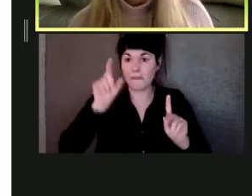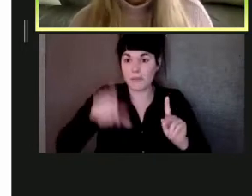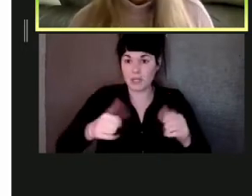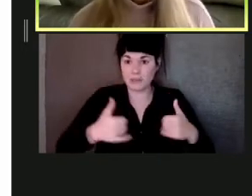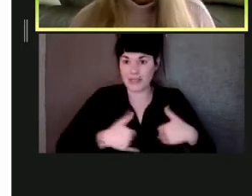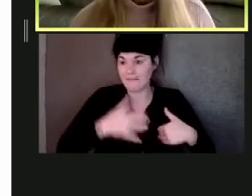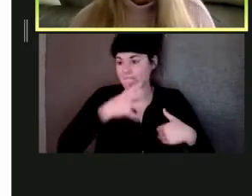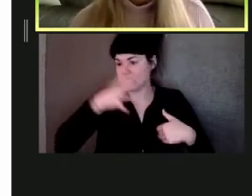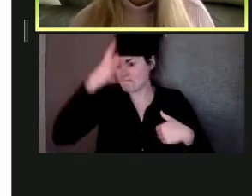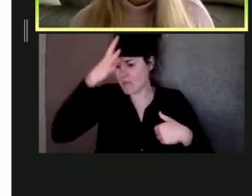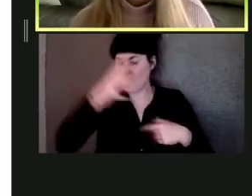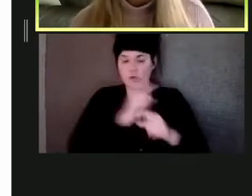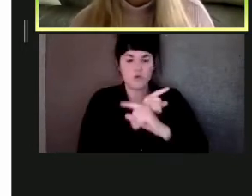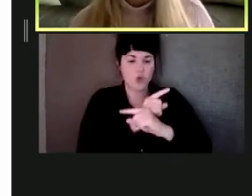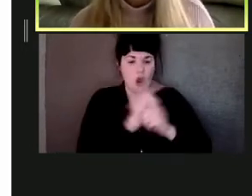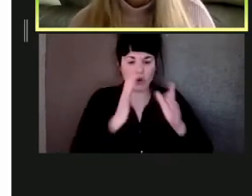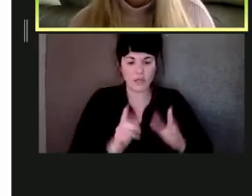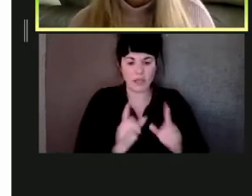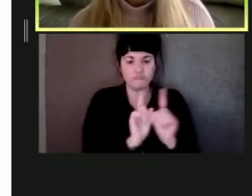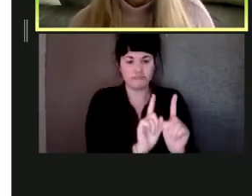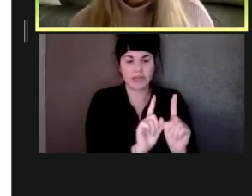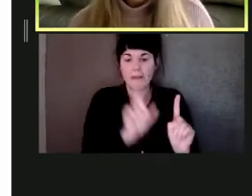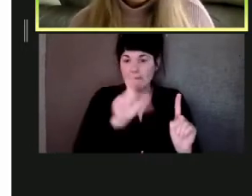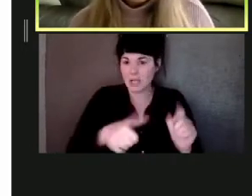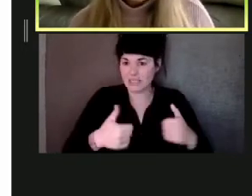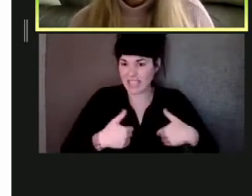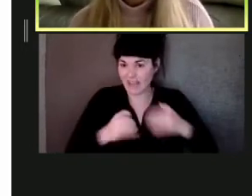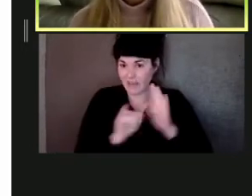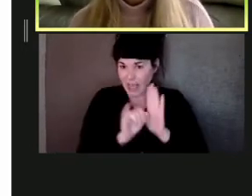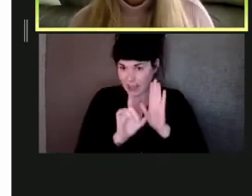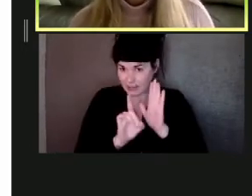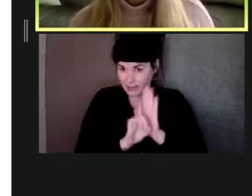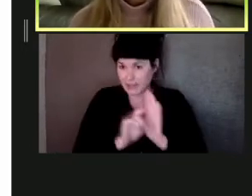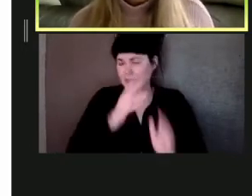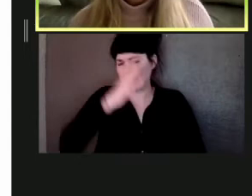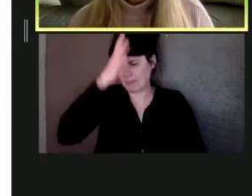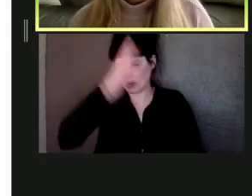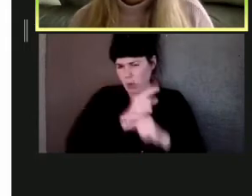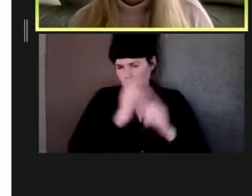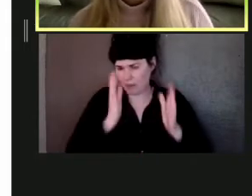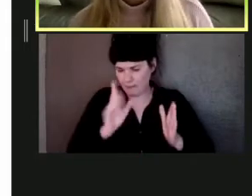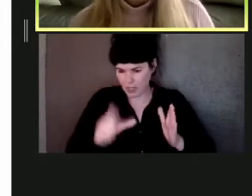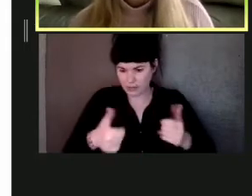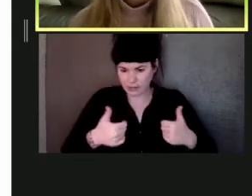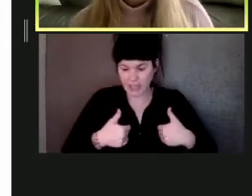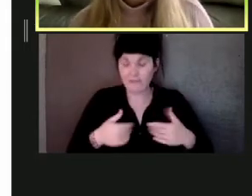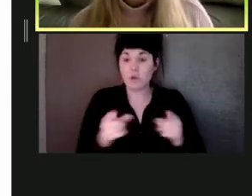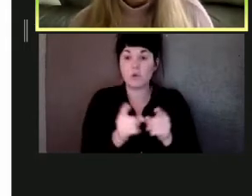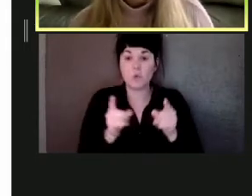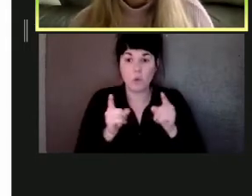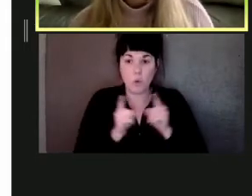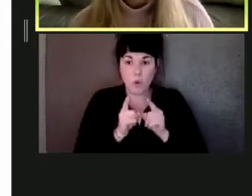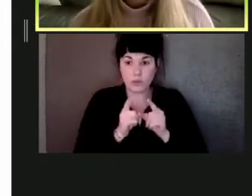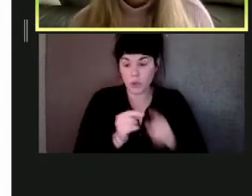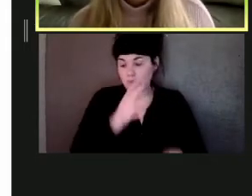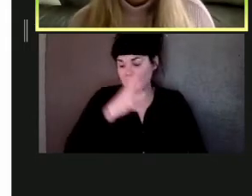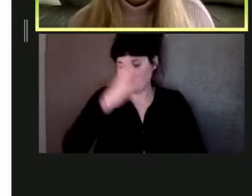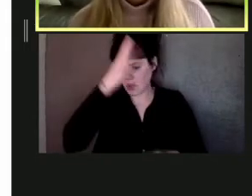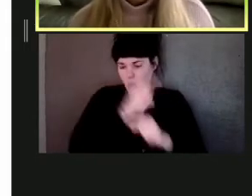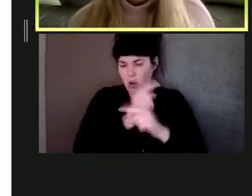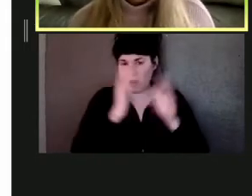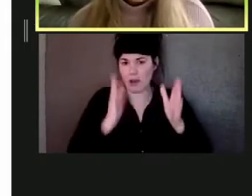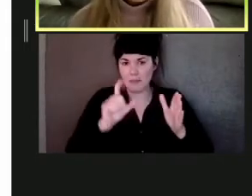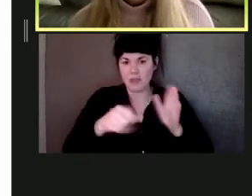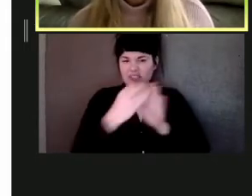Their parent or guardian must show ID, and the parent and guardian must also have a written form of consent for the vaccine.